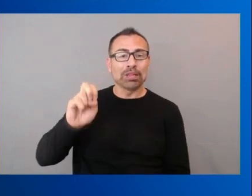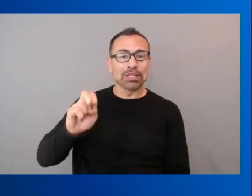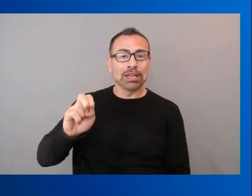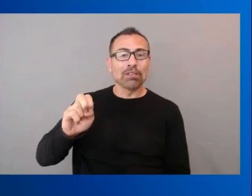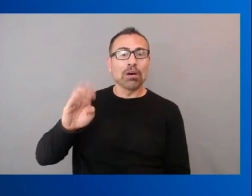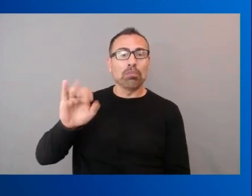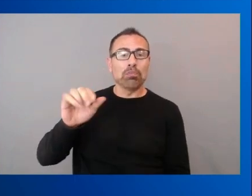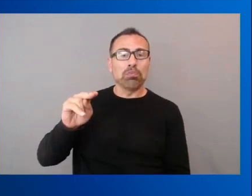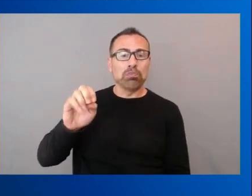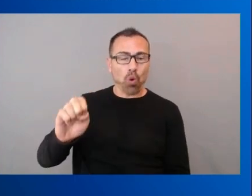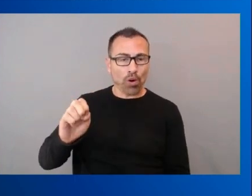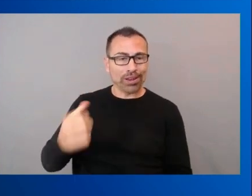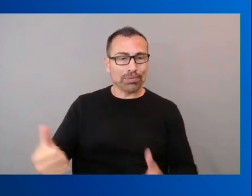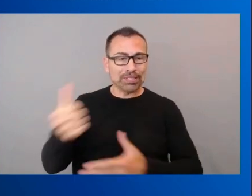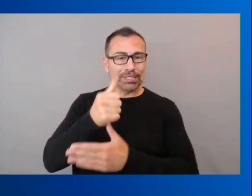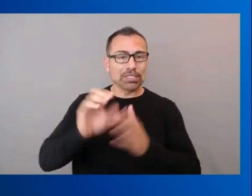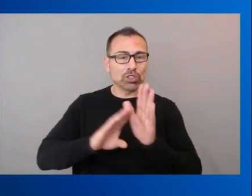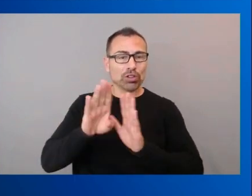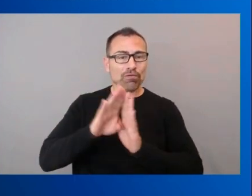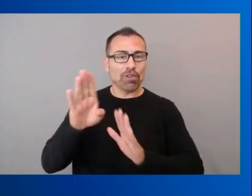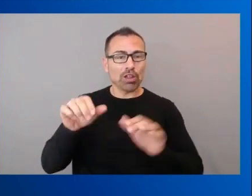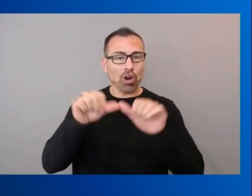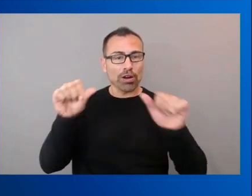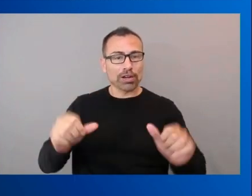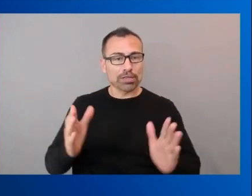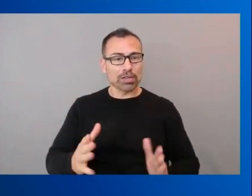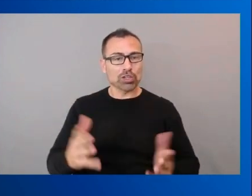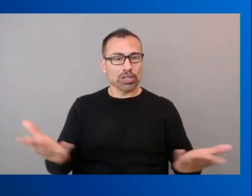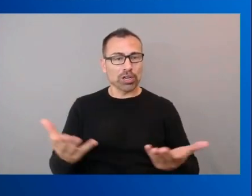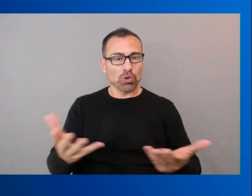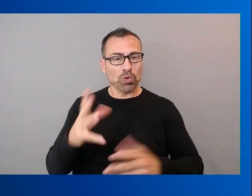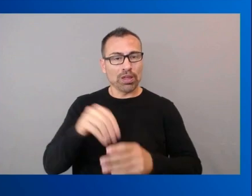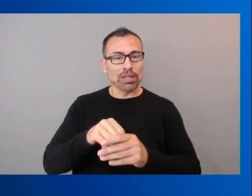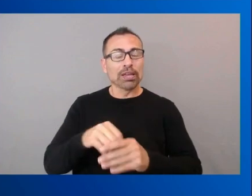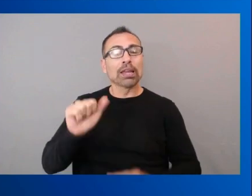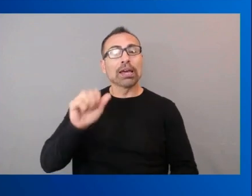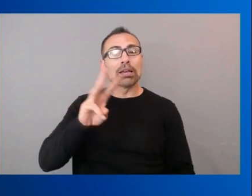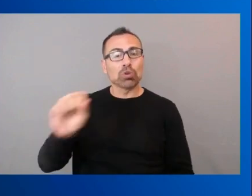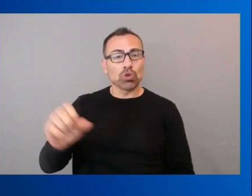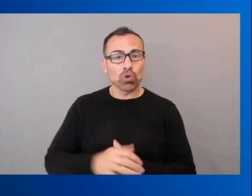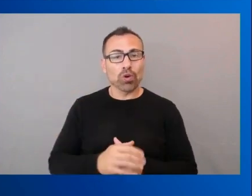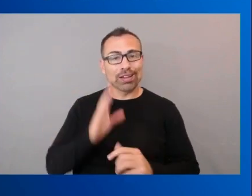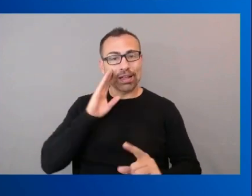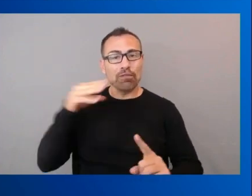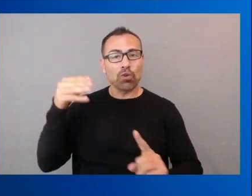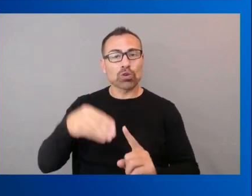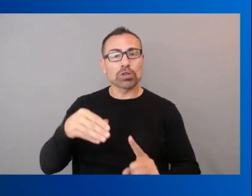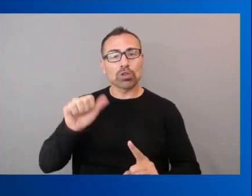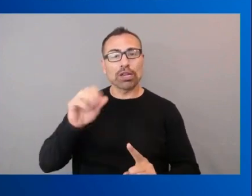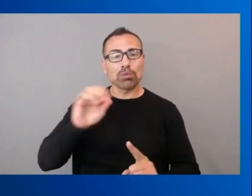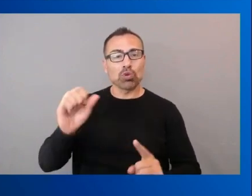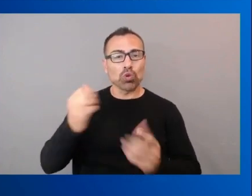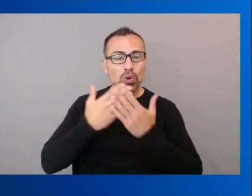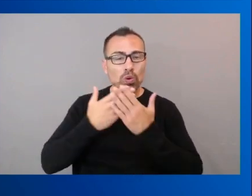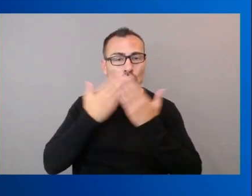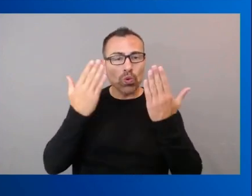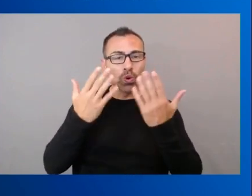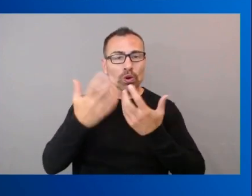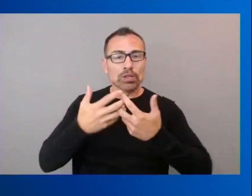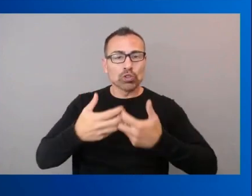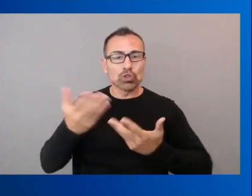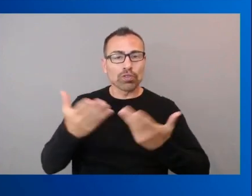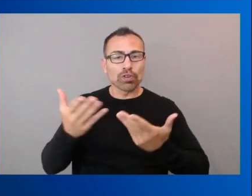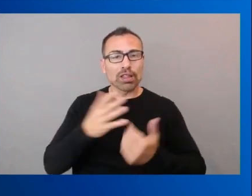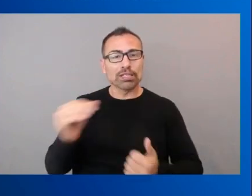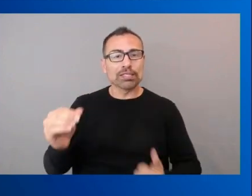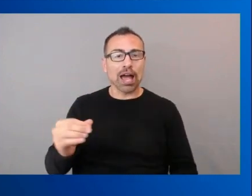AWS. I focus on event architectures and serverless. So previously worked in startups, enterprises, and build tooling around it. So